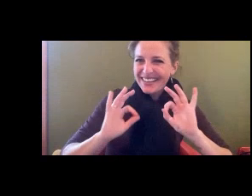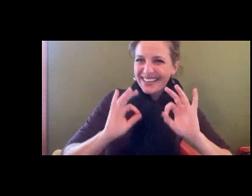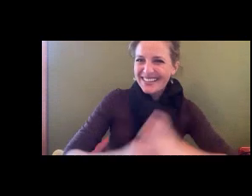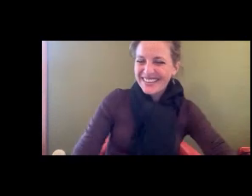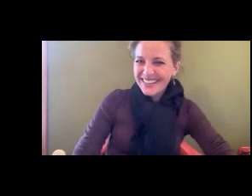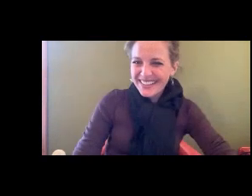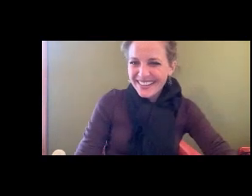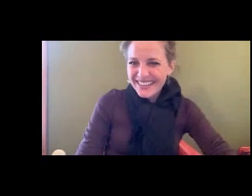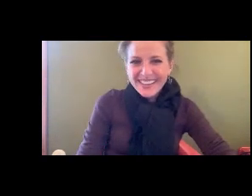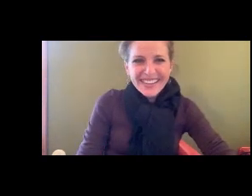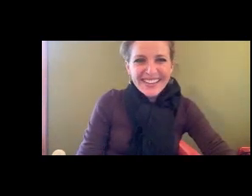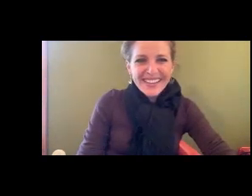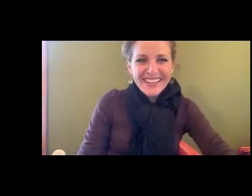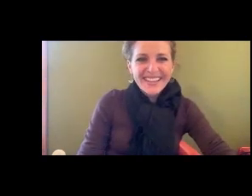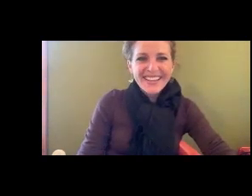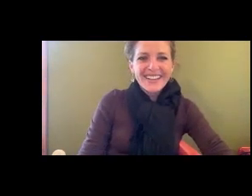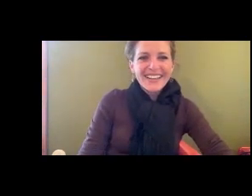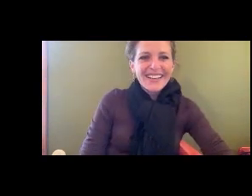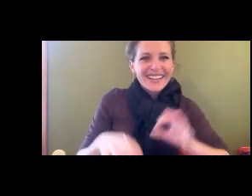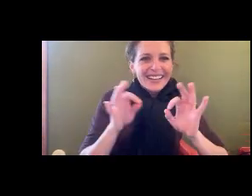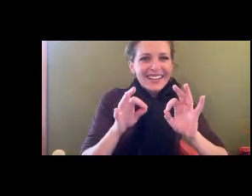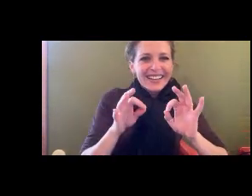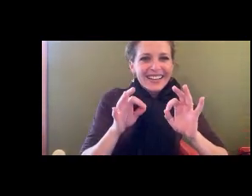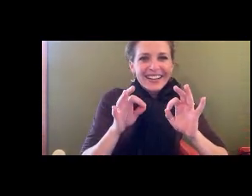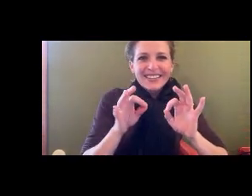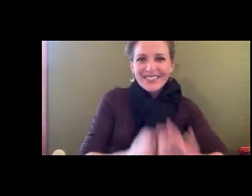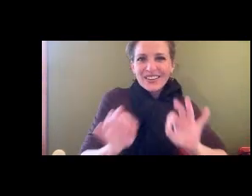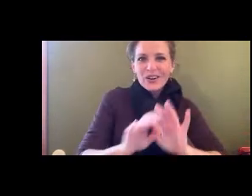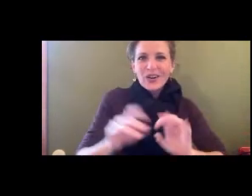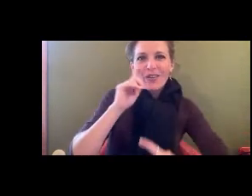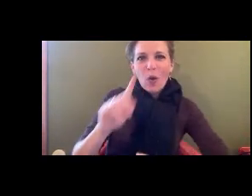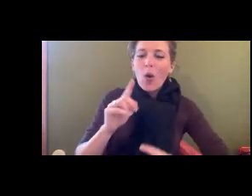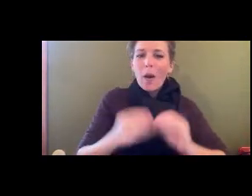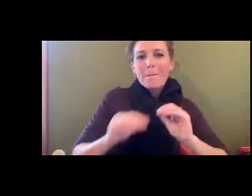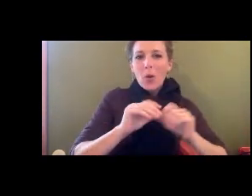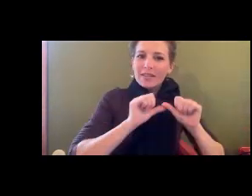growth is critical for more sustainable agriculture and food systems.